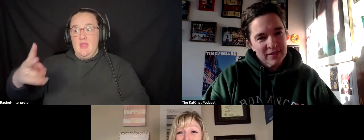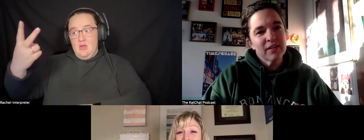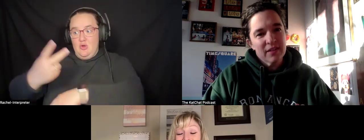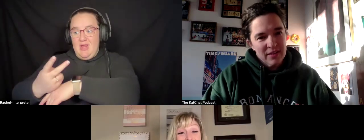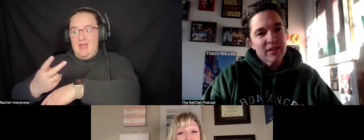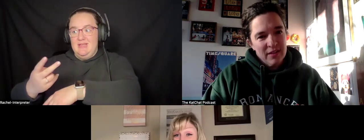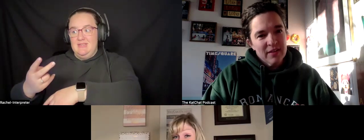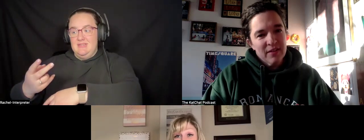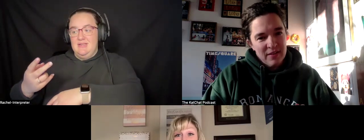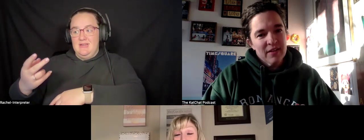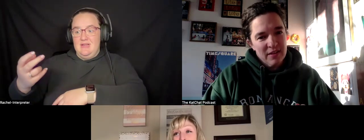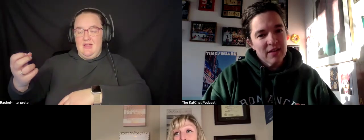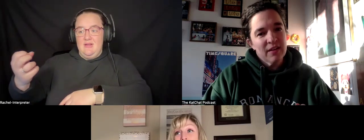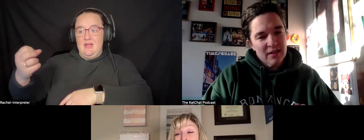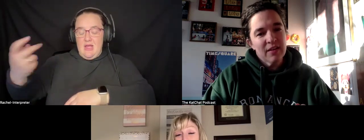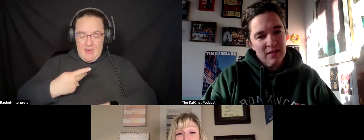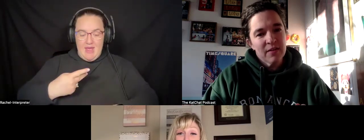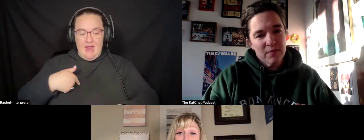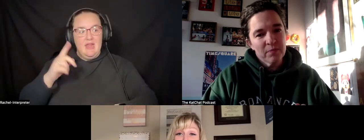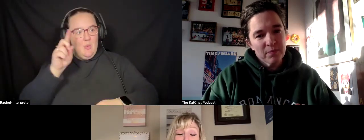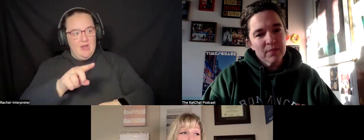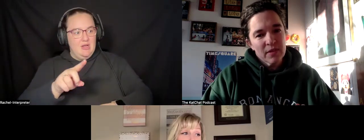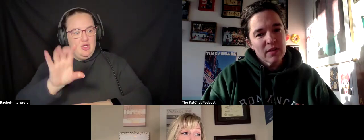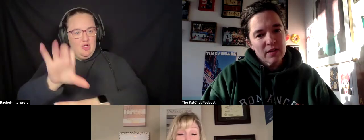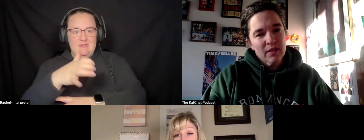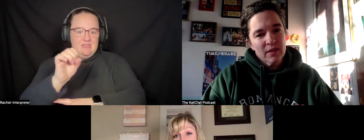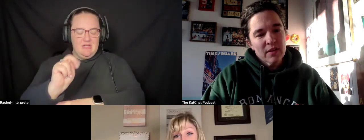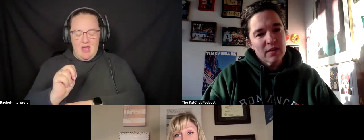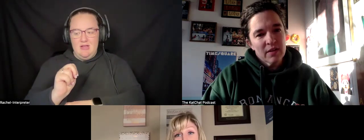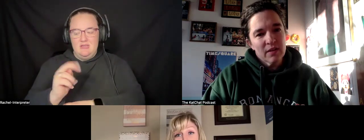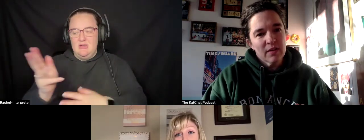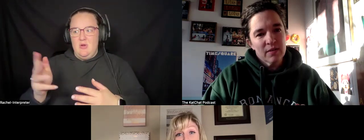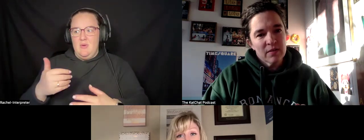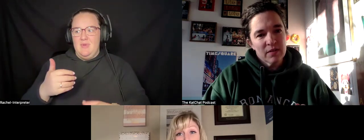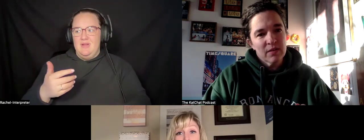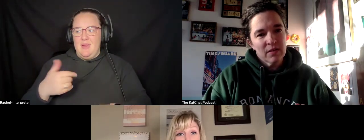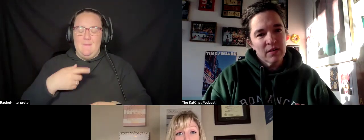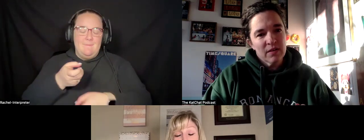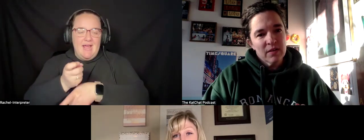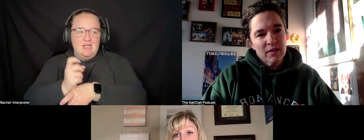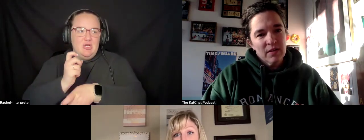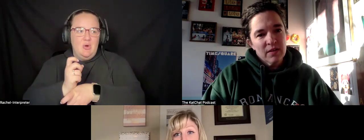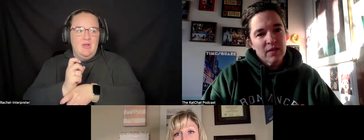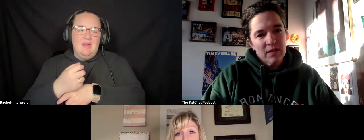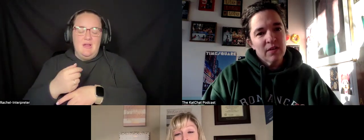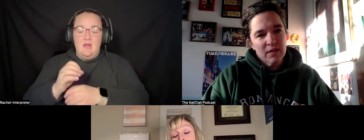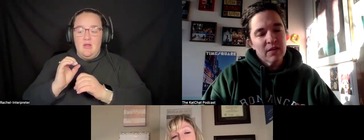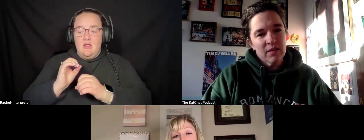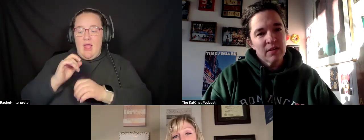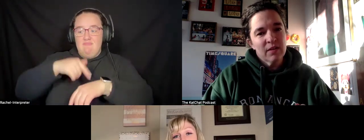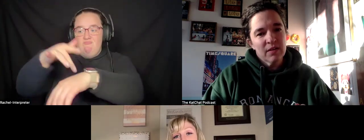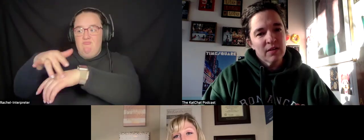Christmas Con for like five. But so my joke was that I went nowhere for 11 months, and then I went everywhere in about 3 weeks.